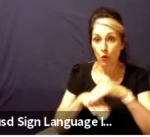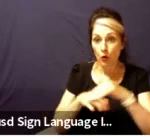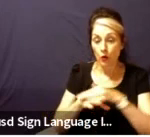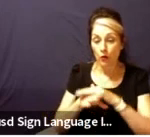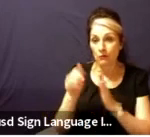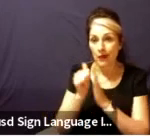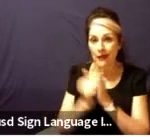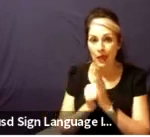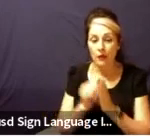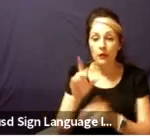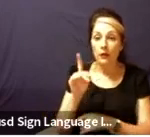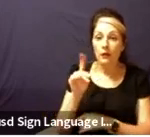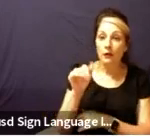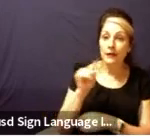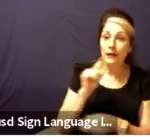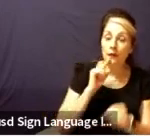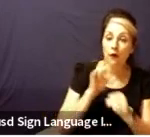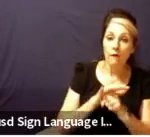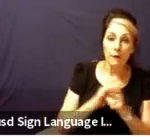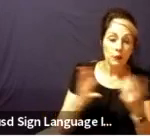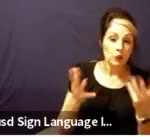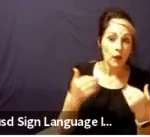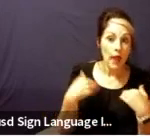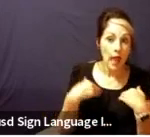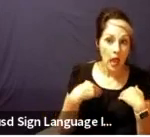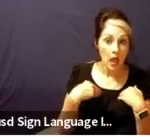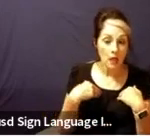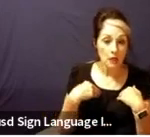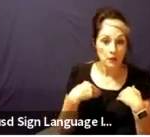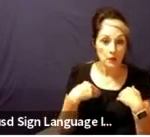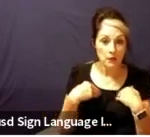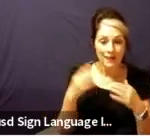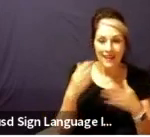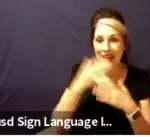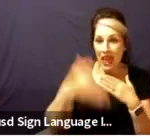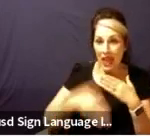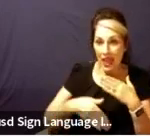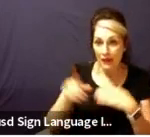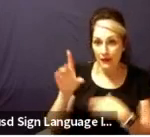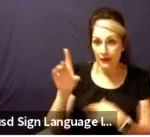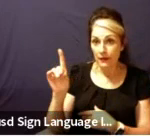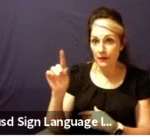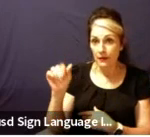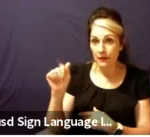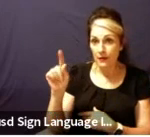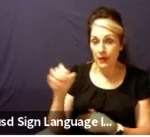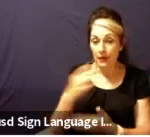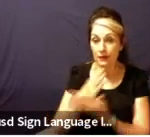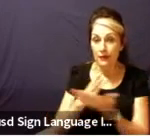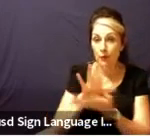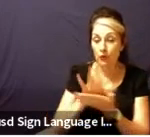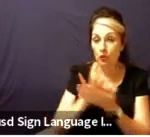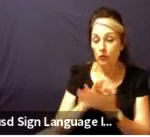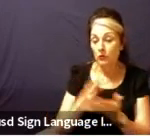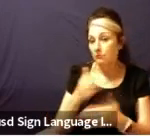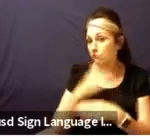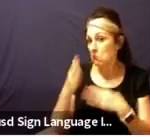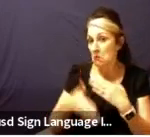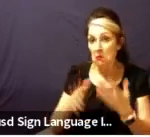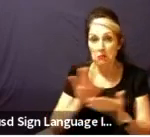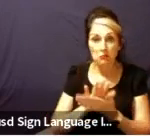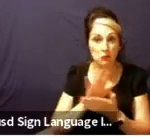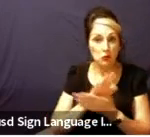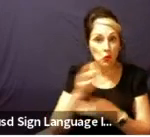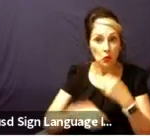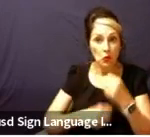data confirmation has a end date. Um, for some schools, it's the end of the school year.